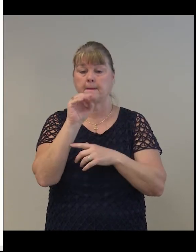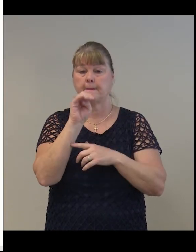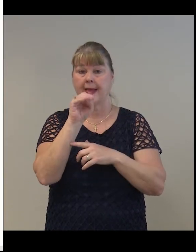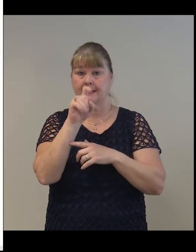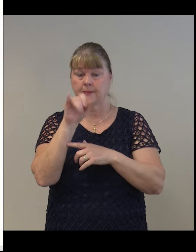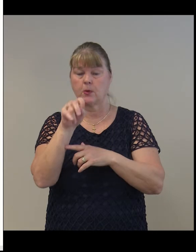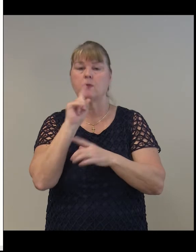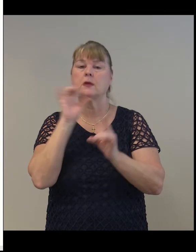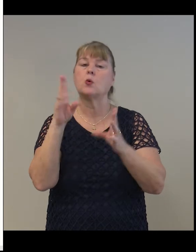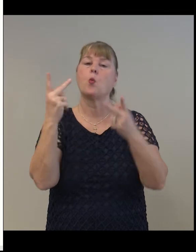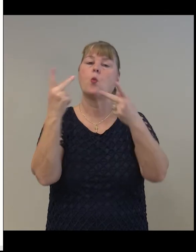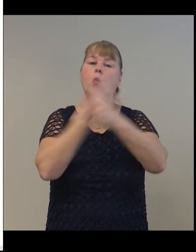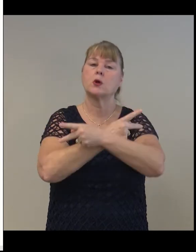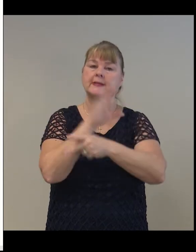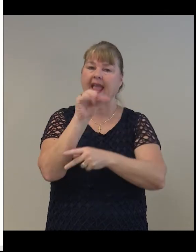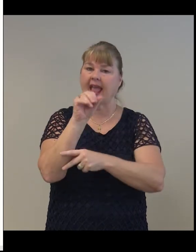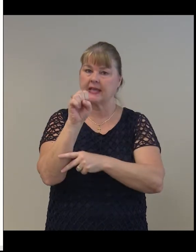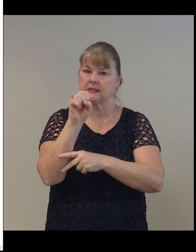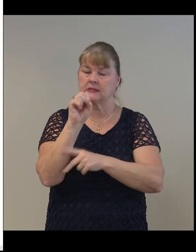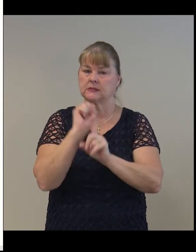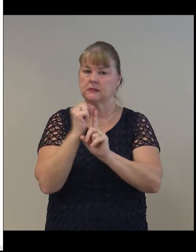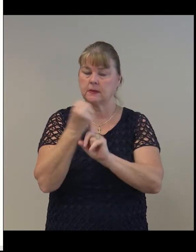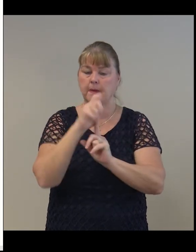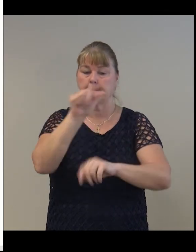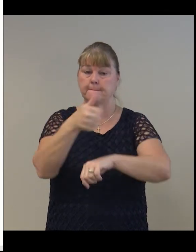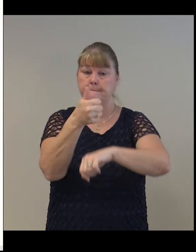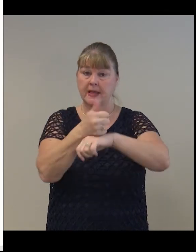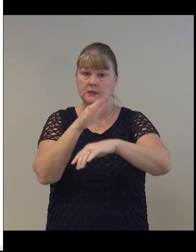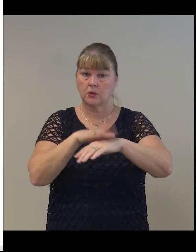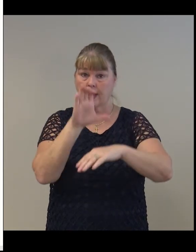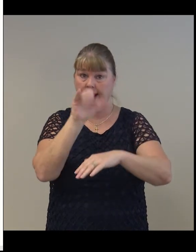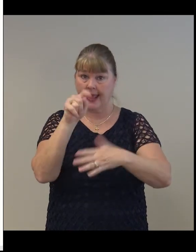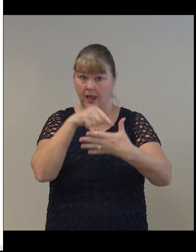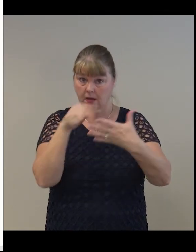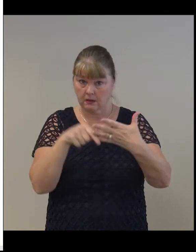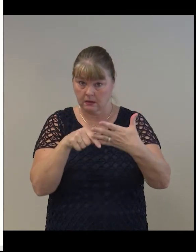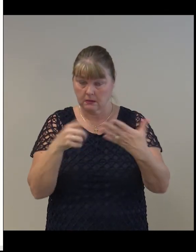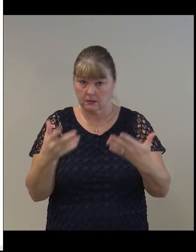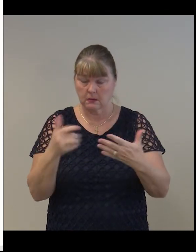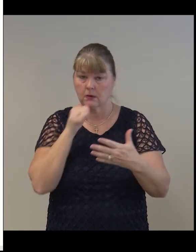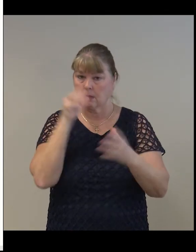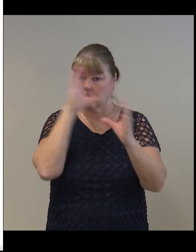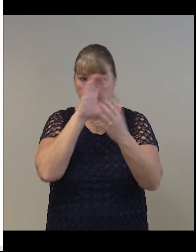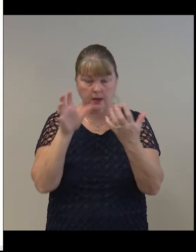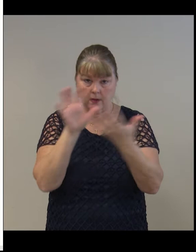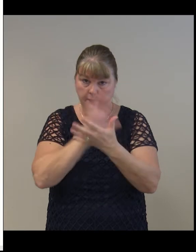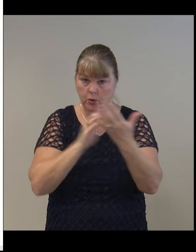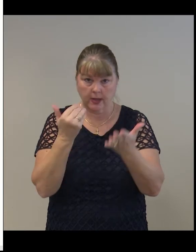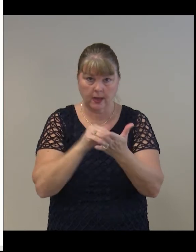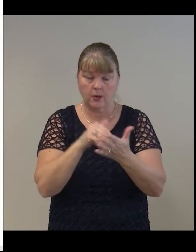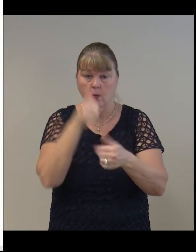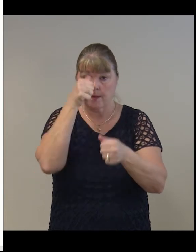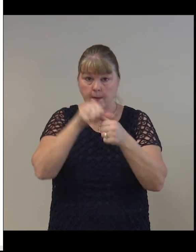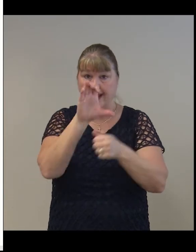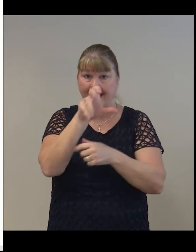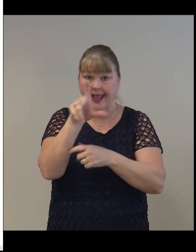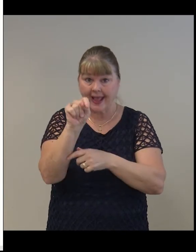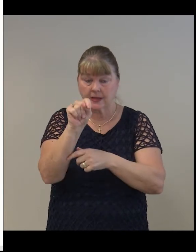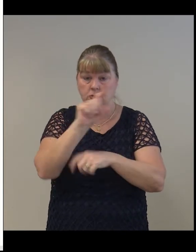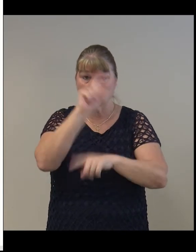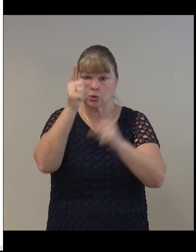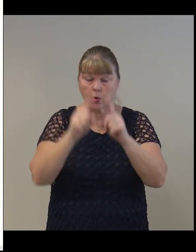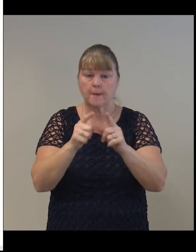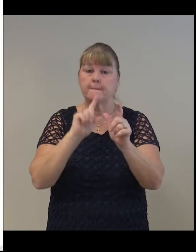case scenario. They're based on categories here, but don't get confused again. Remember, categories of storms are based on wind